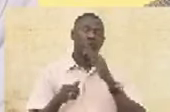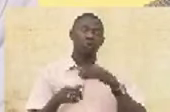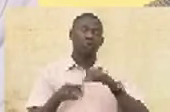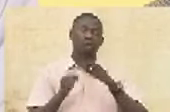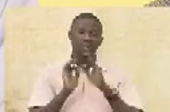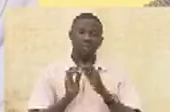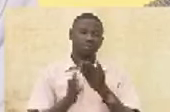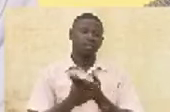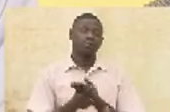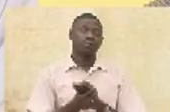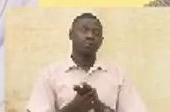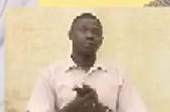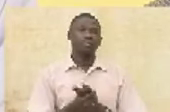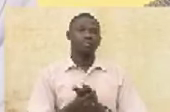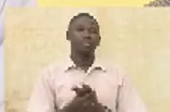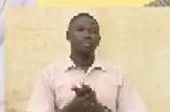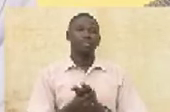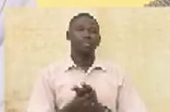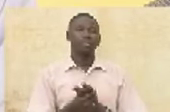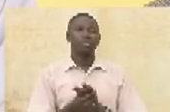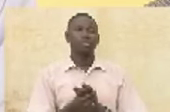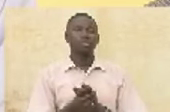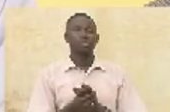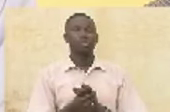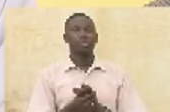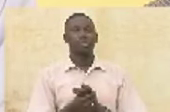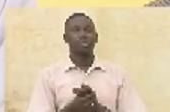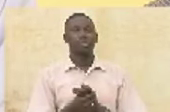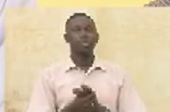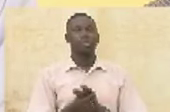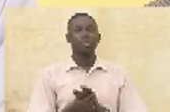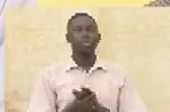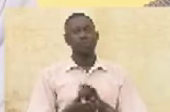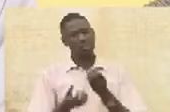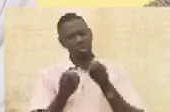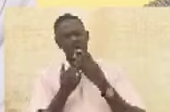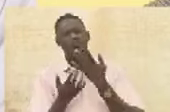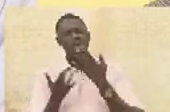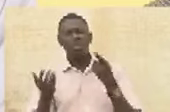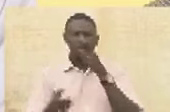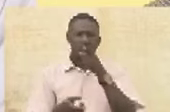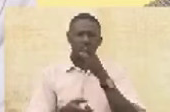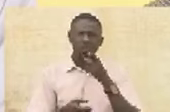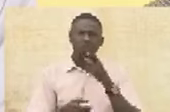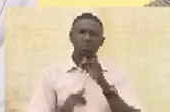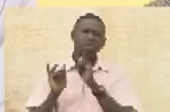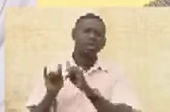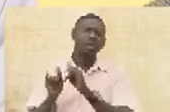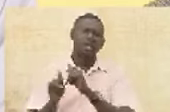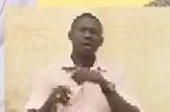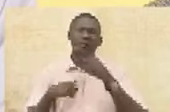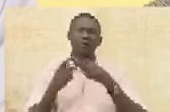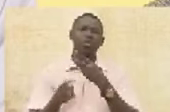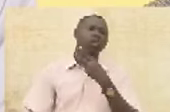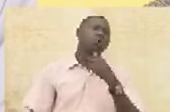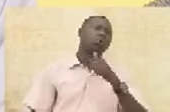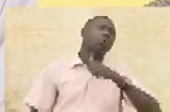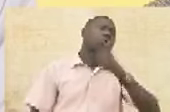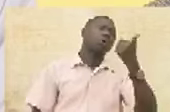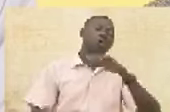of you remained there, or if it is more than that, can you estimate how many of you remained there after those orders were taken